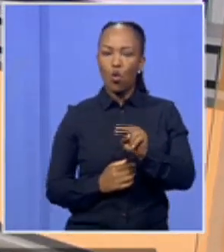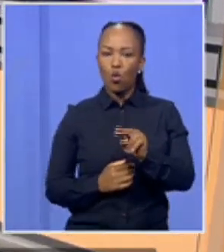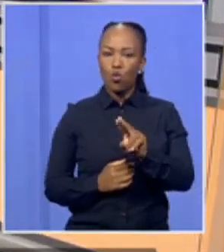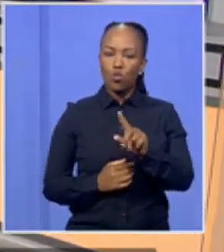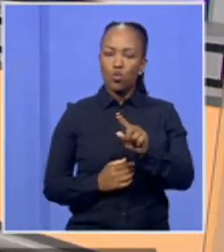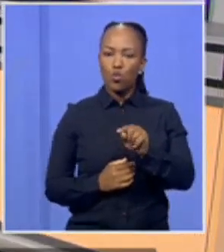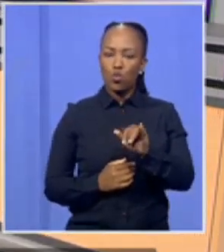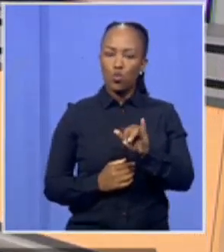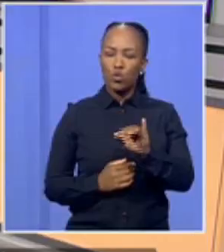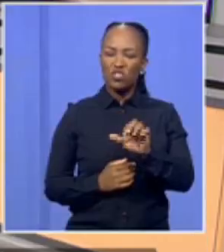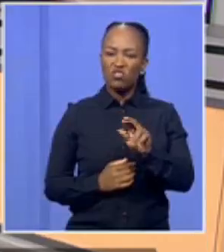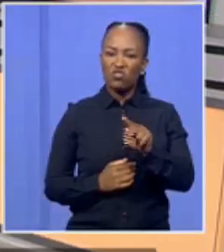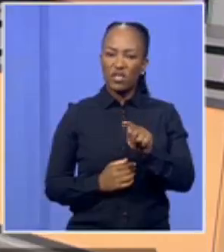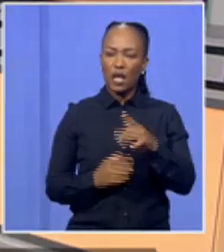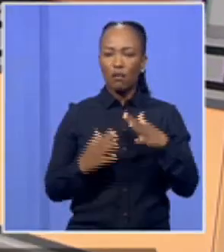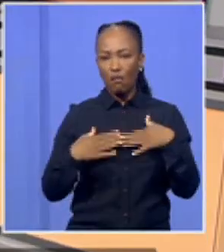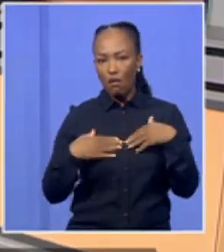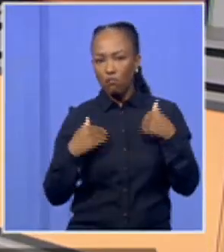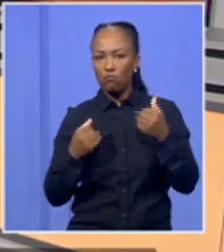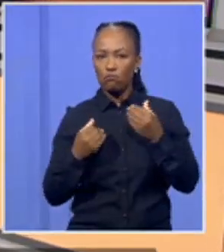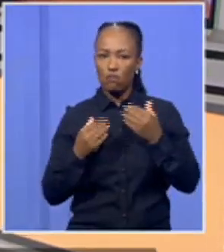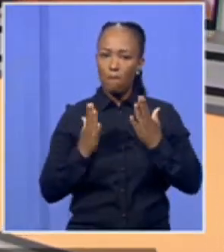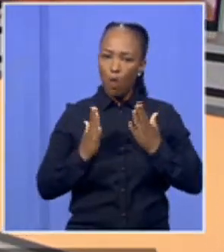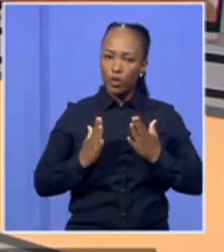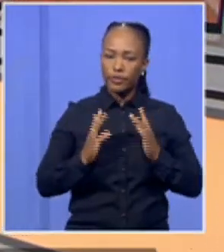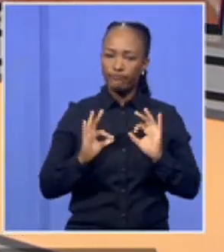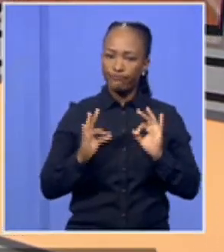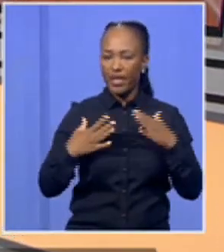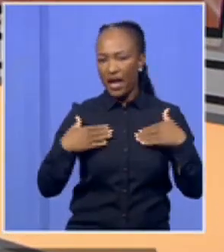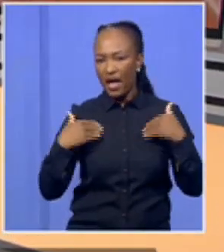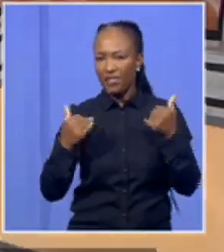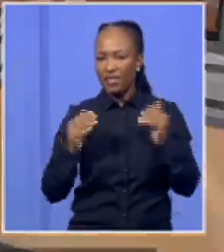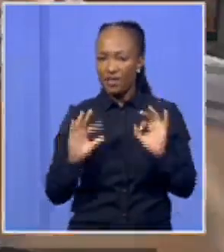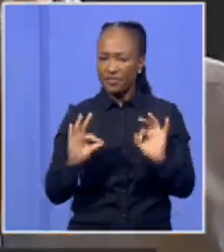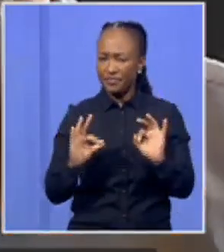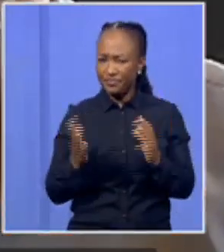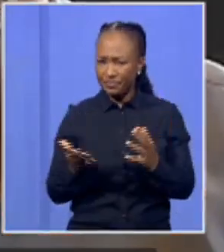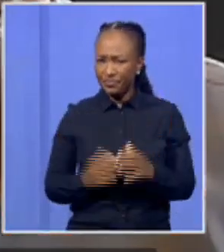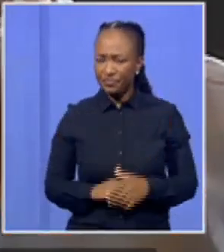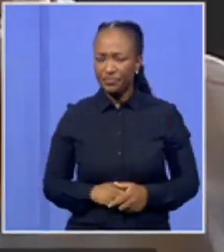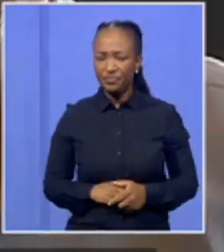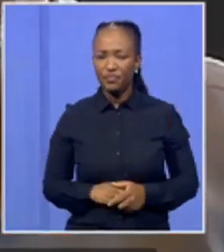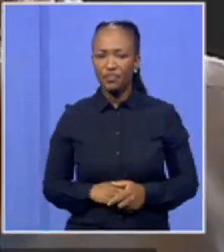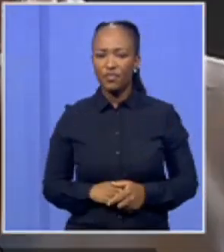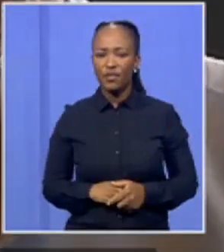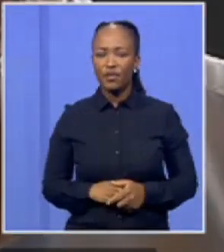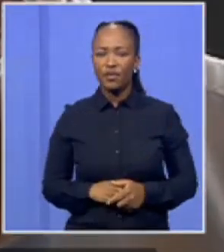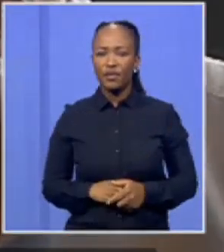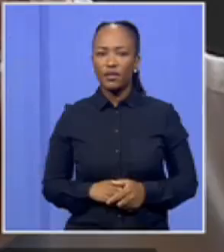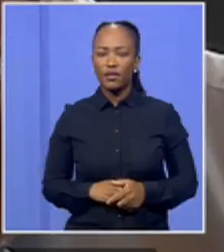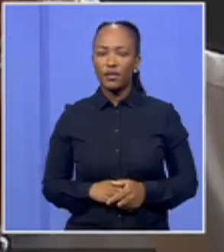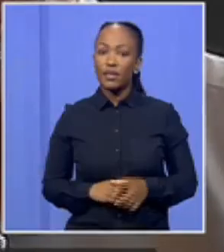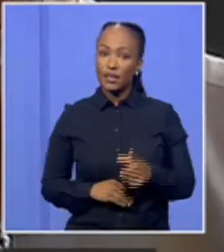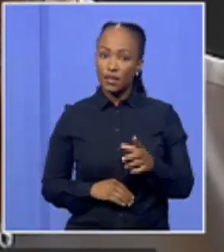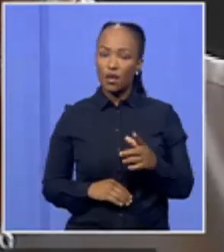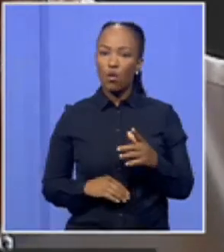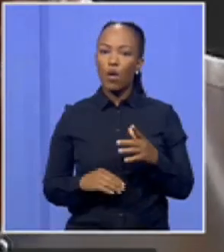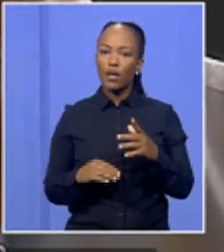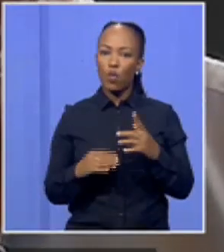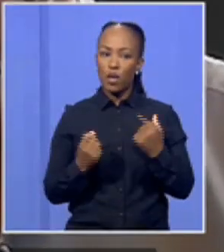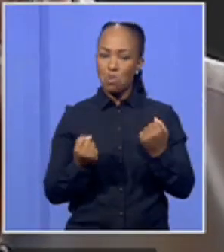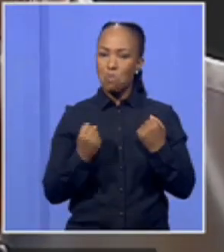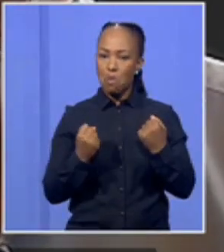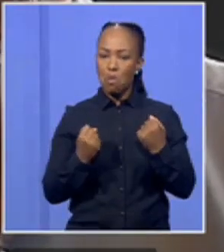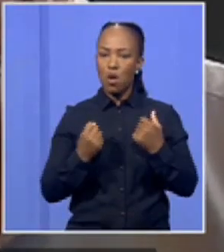us. Yeah, actually, moving alone is beneficial for the joints, because each time you do so,